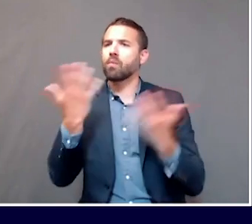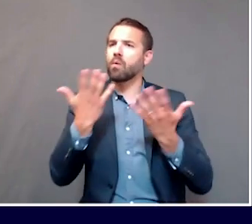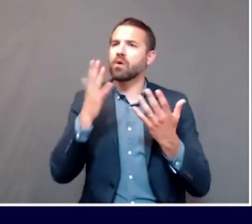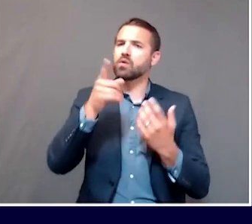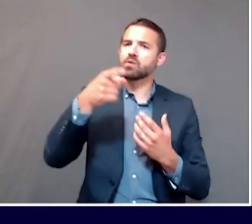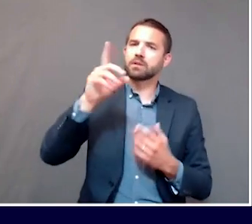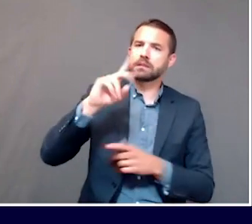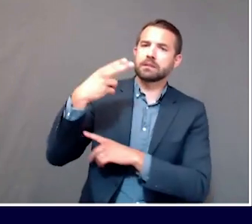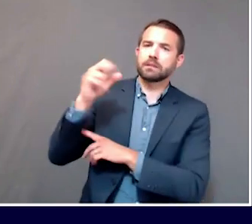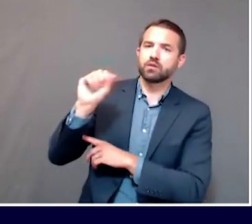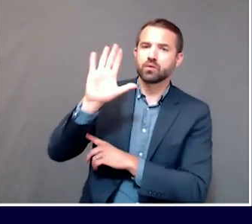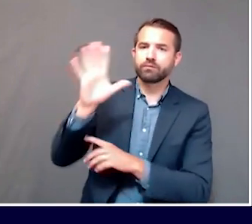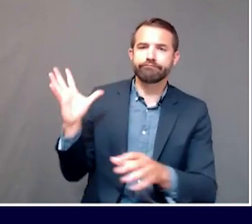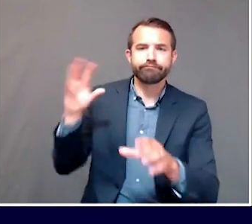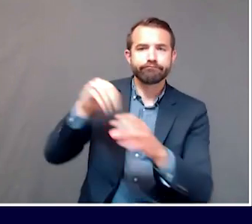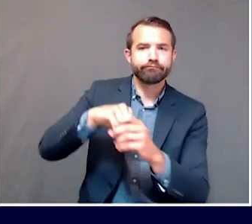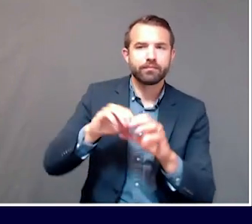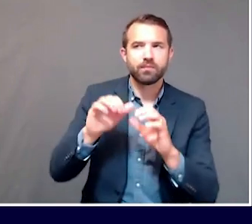going forward.